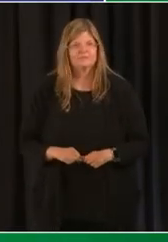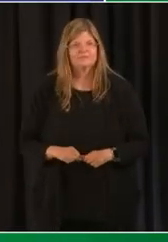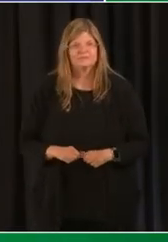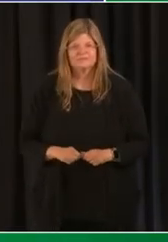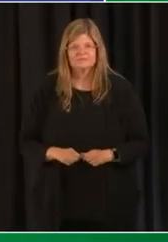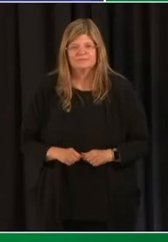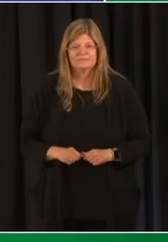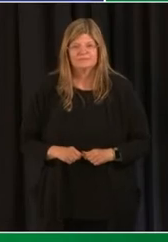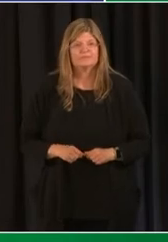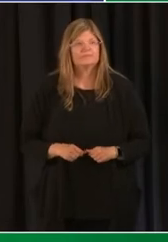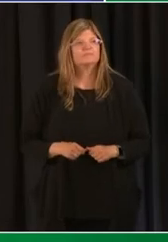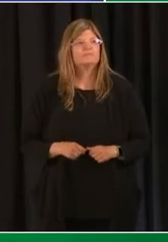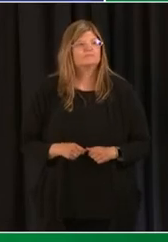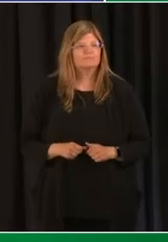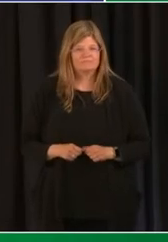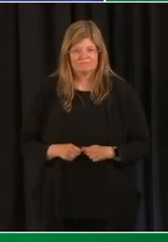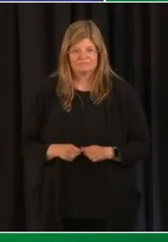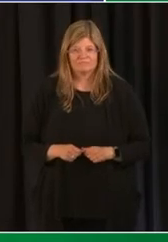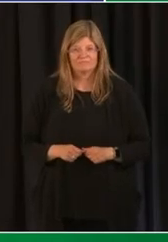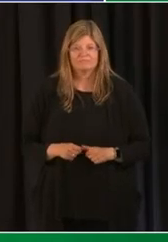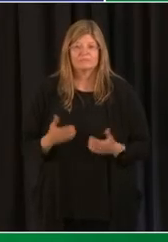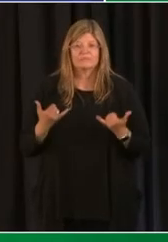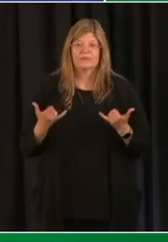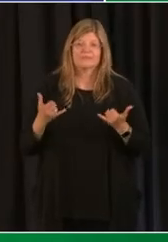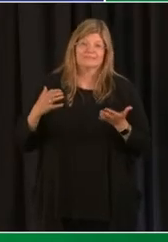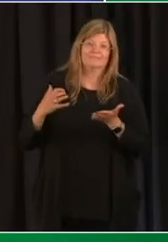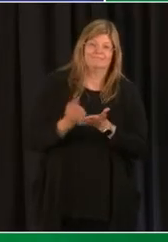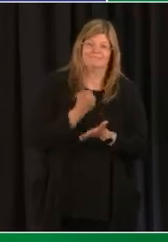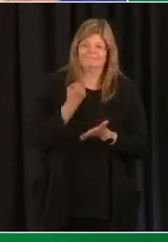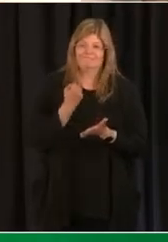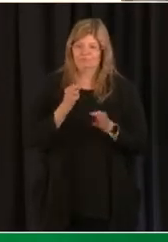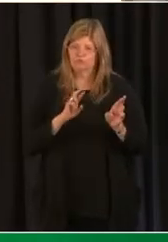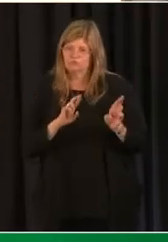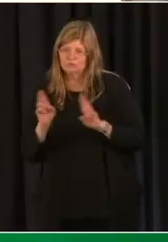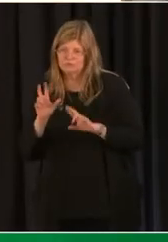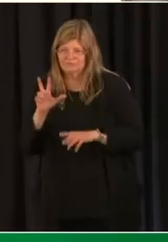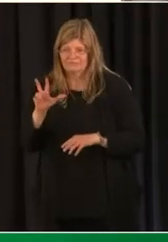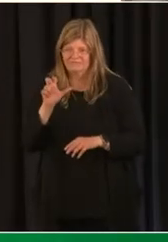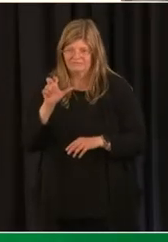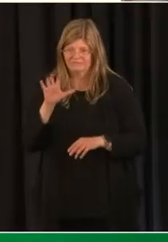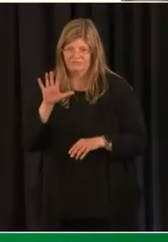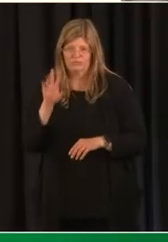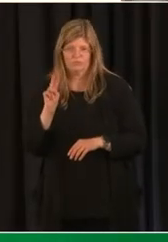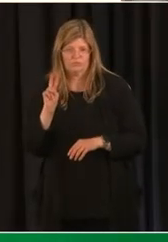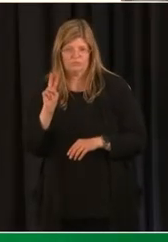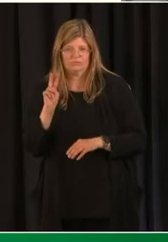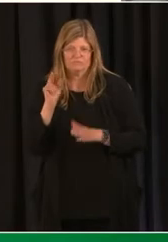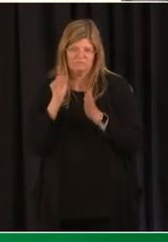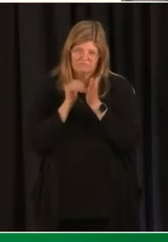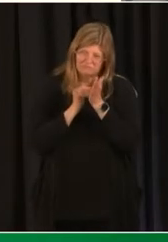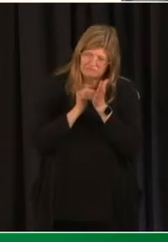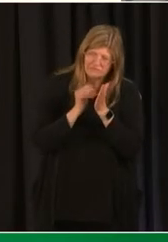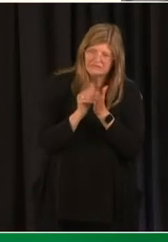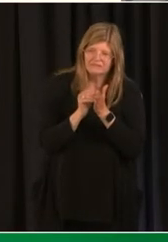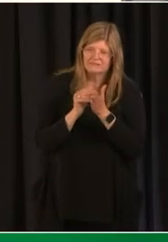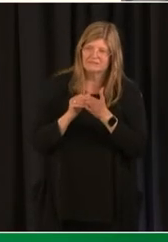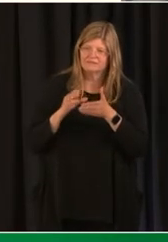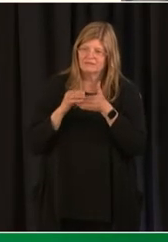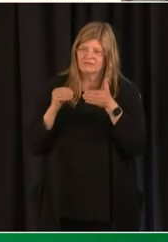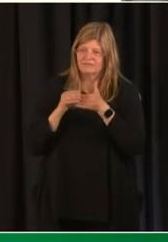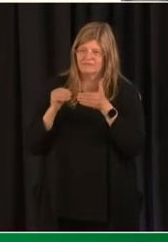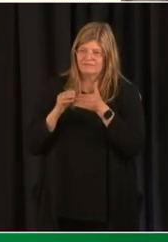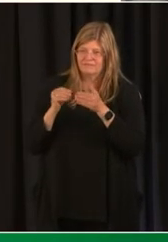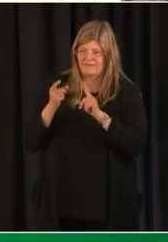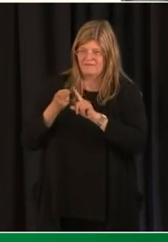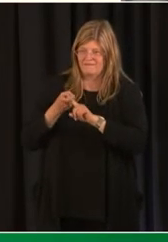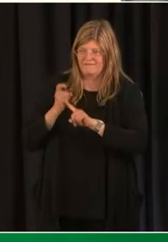next slide, that we are getting approximately $352 million from